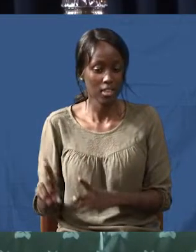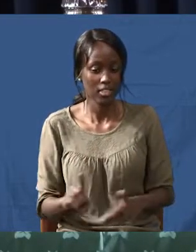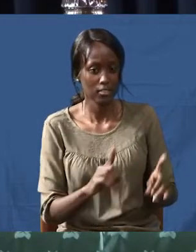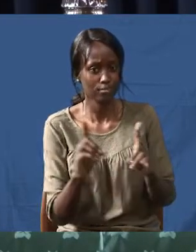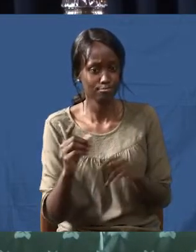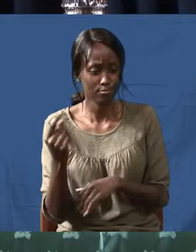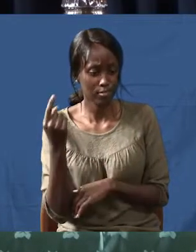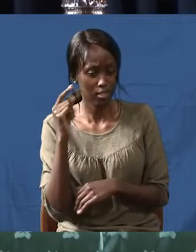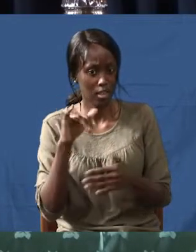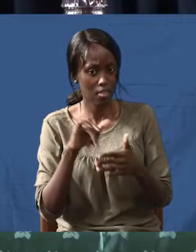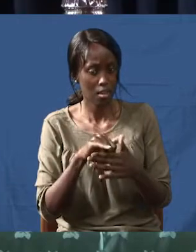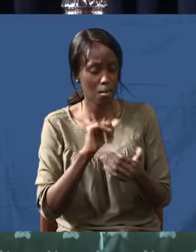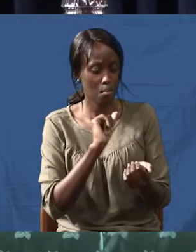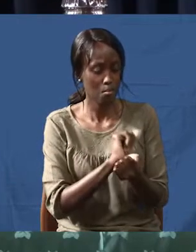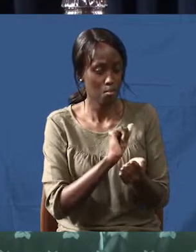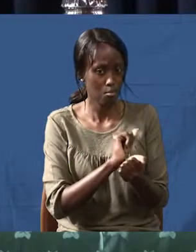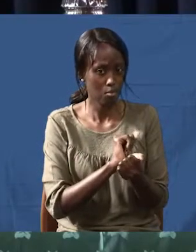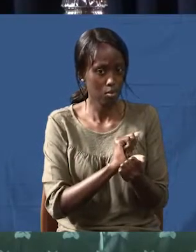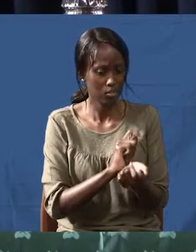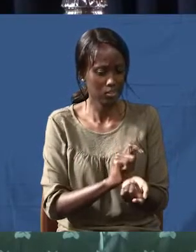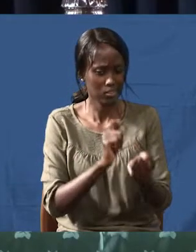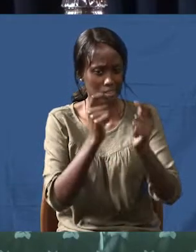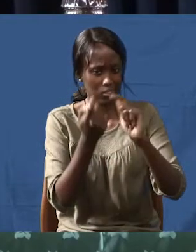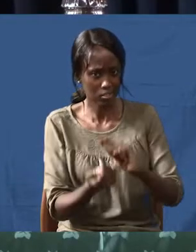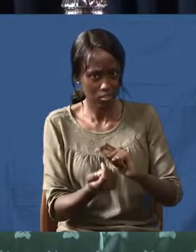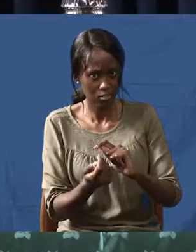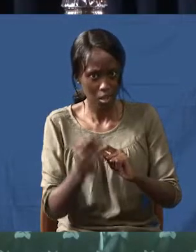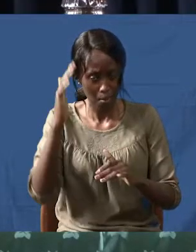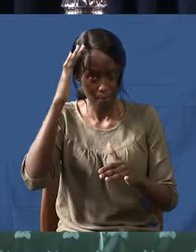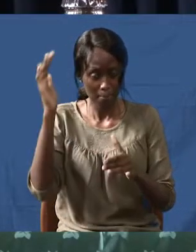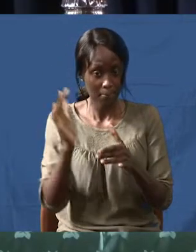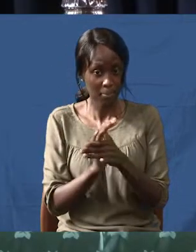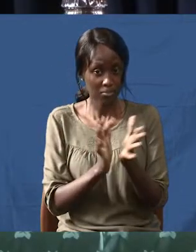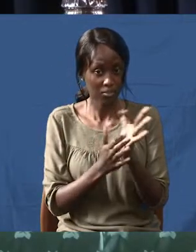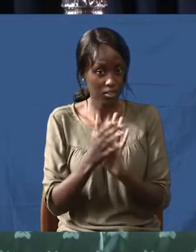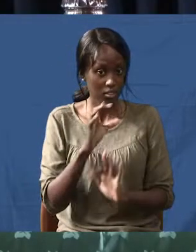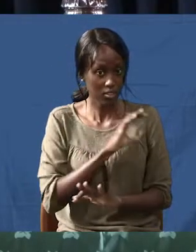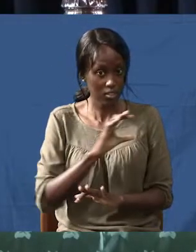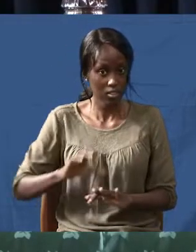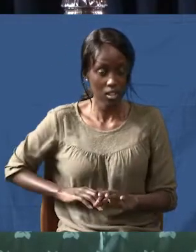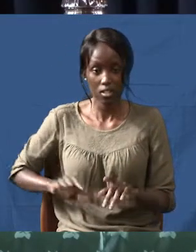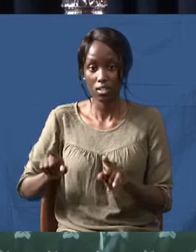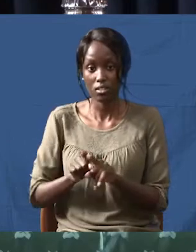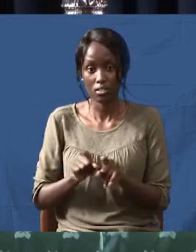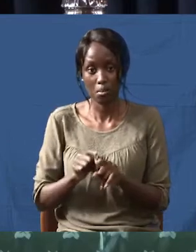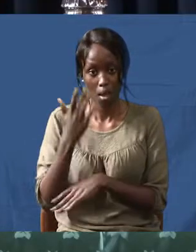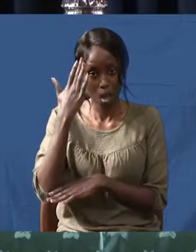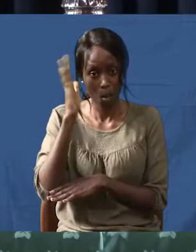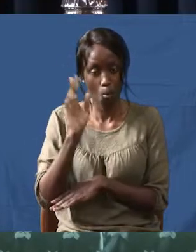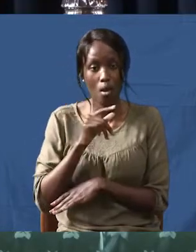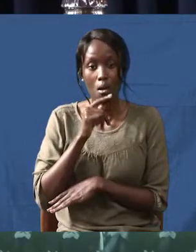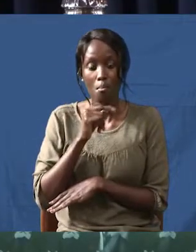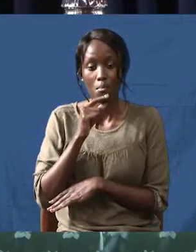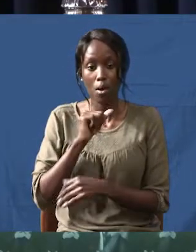heard of Saul, now converted to Paul, that he wanted to join them and